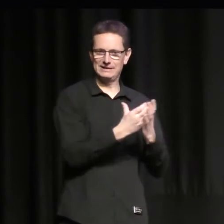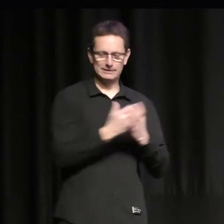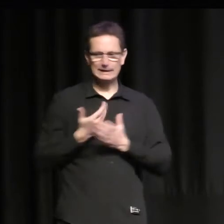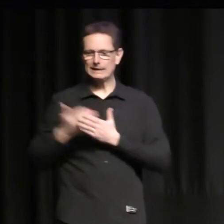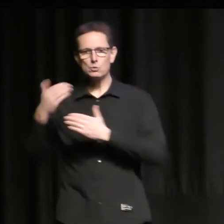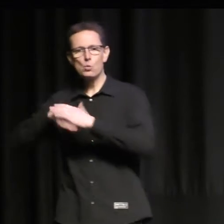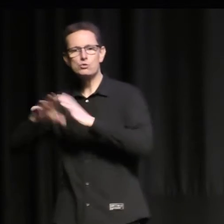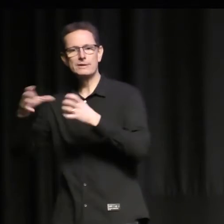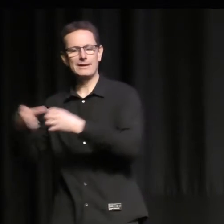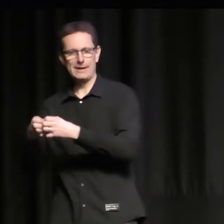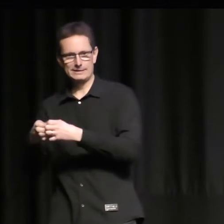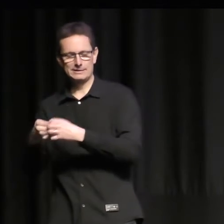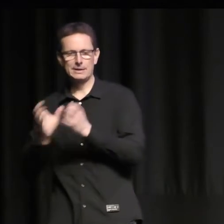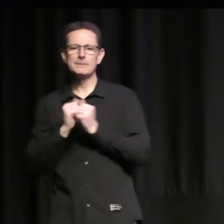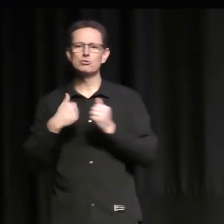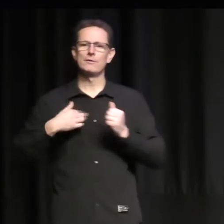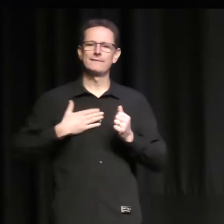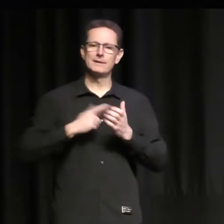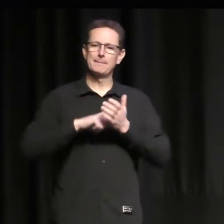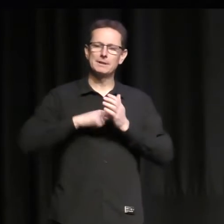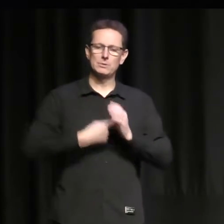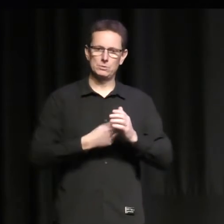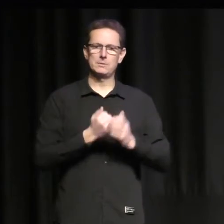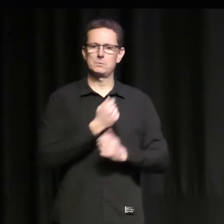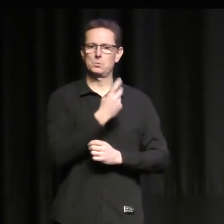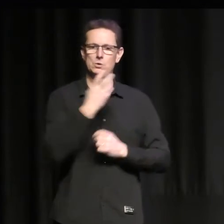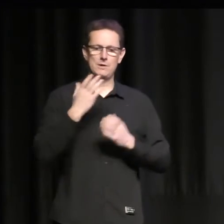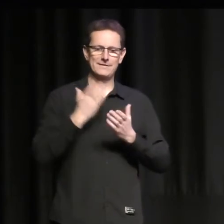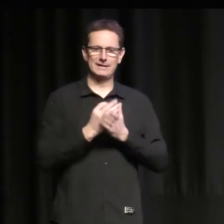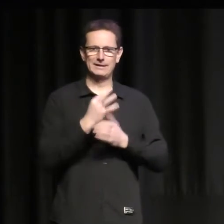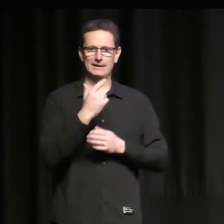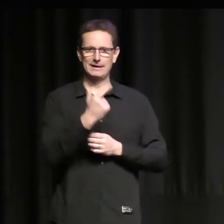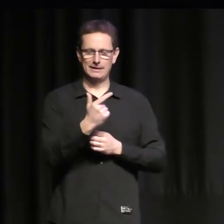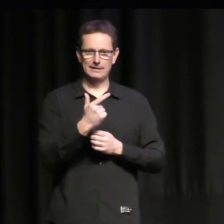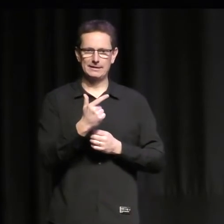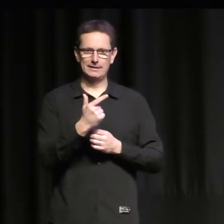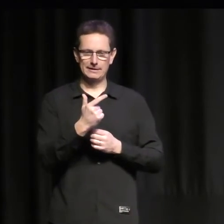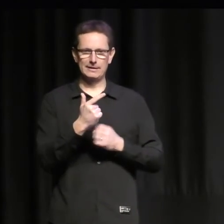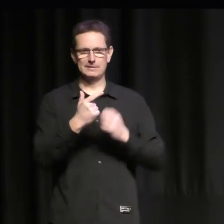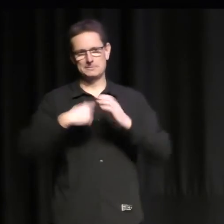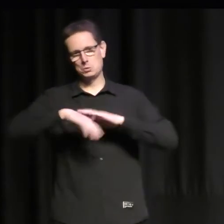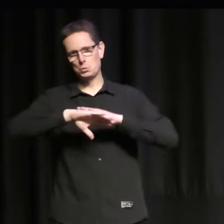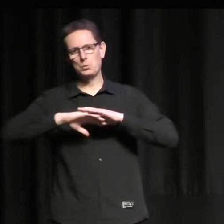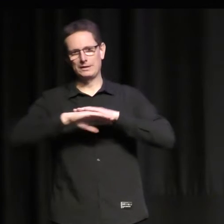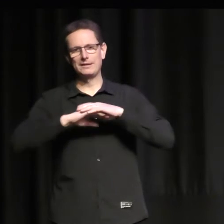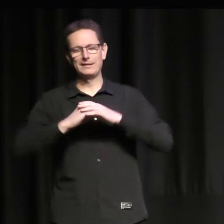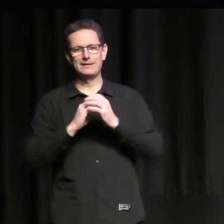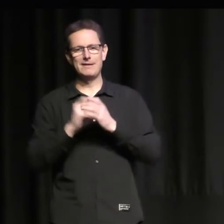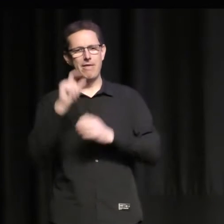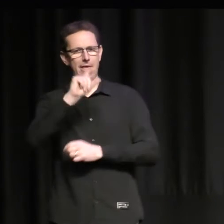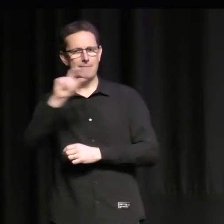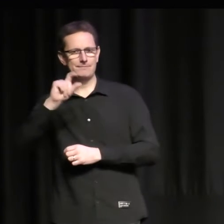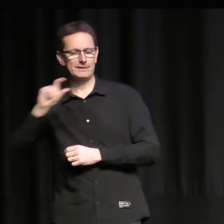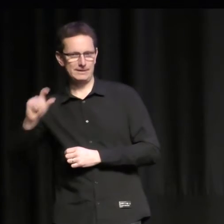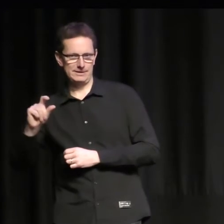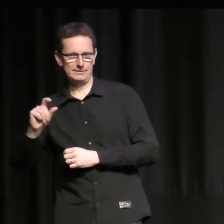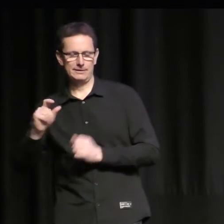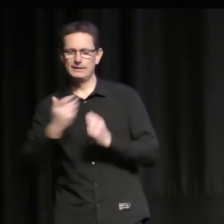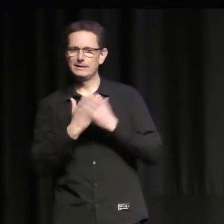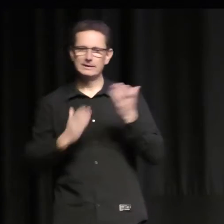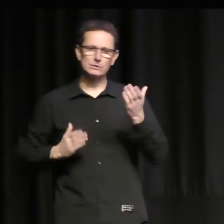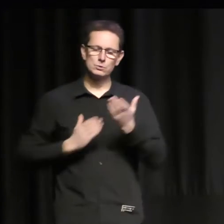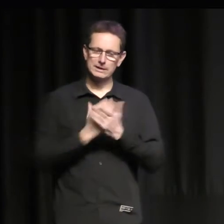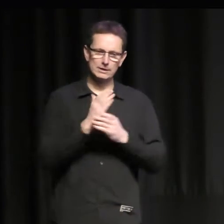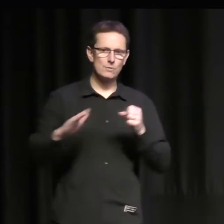want to emphasize a few of the rights-based issues of the definition, not go through the